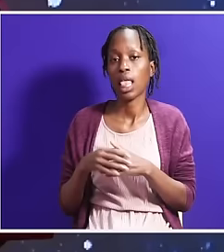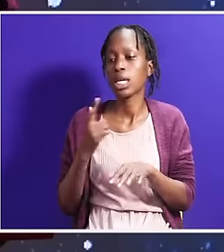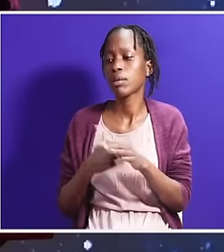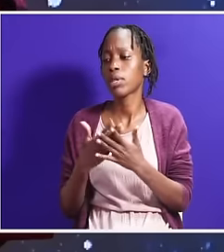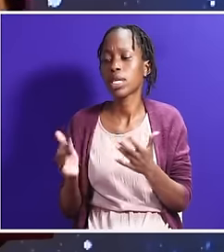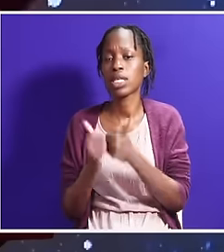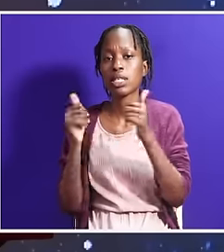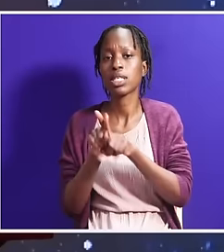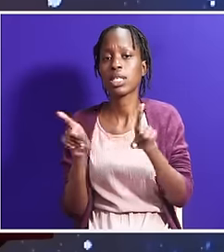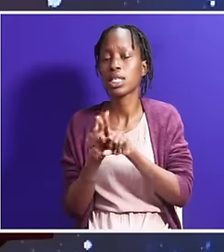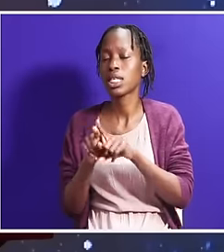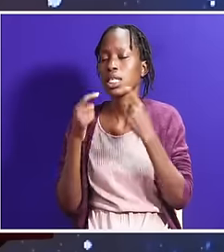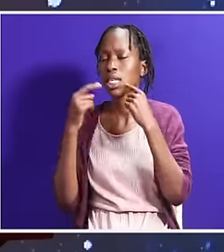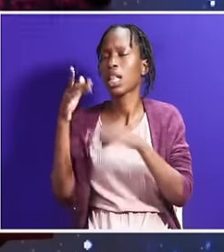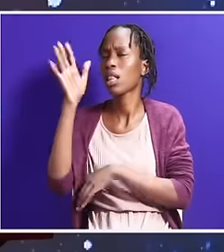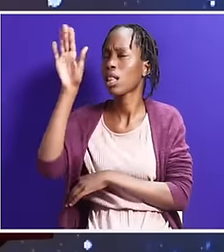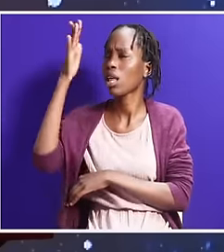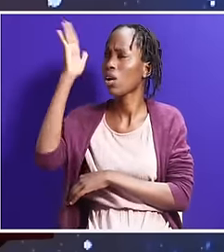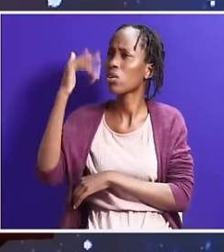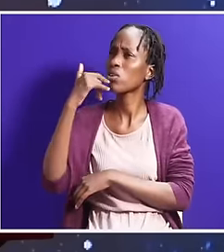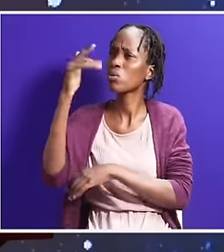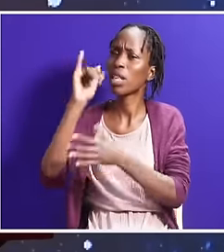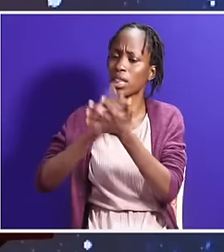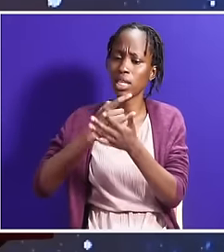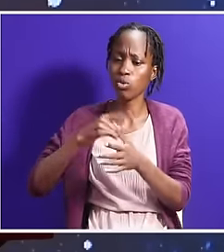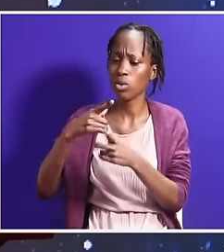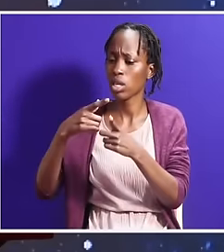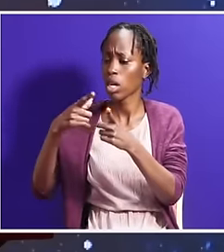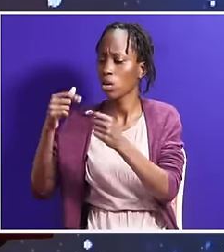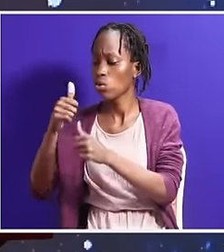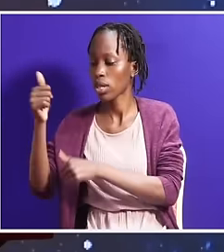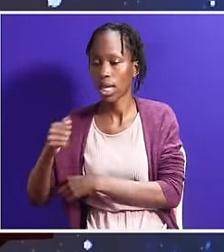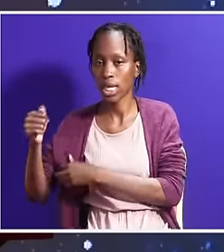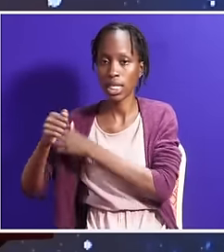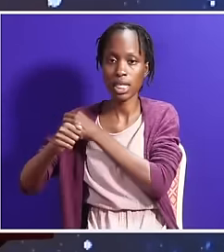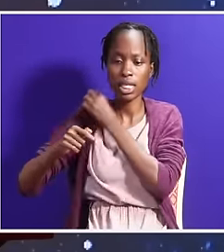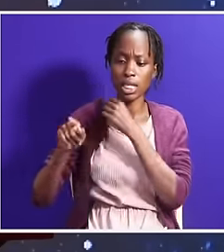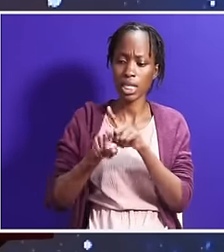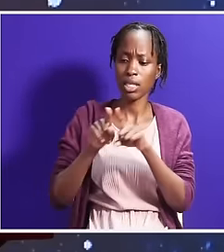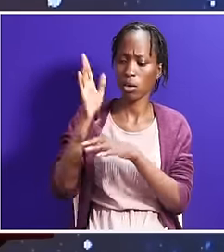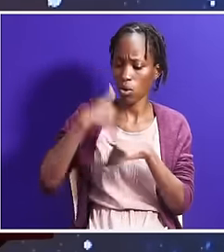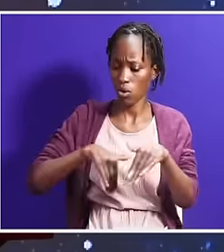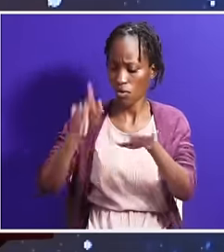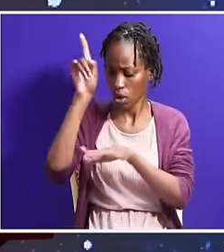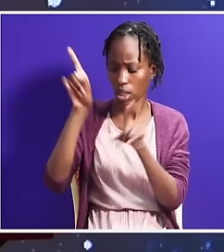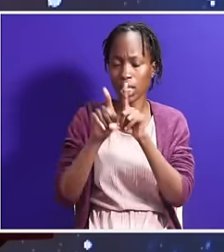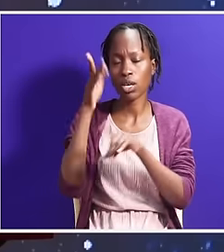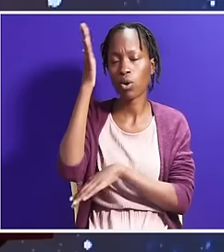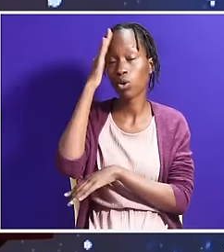declare, Master, didn't you say we're going to the other side? Master, we're following you. We know you